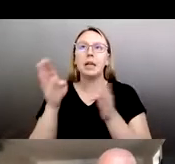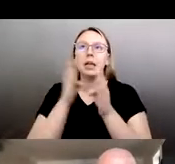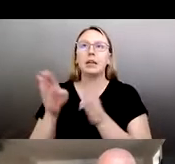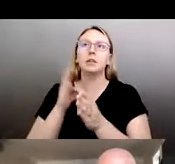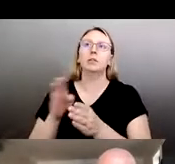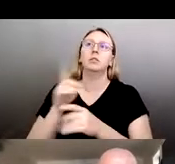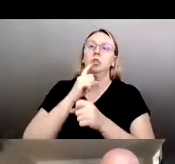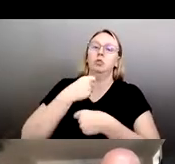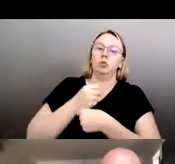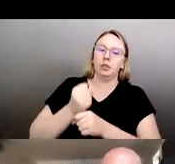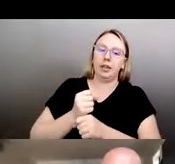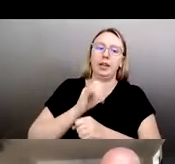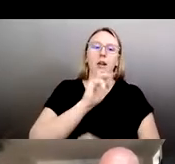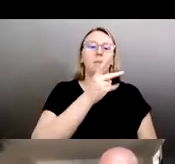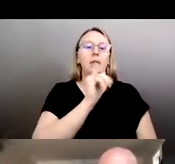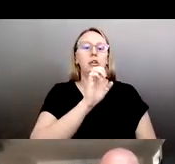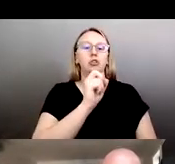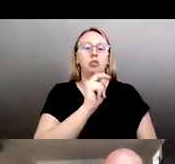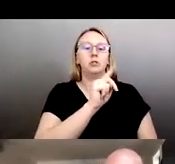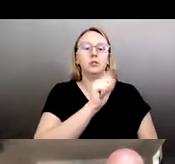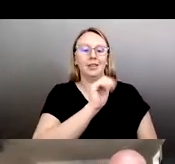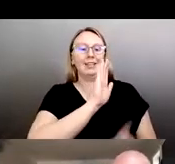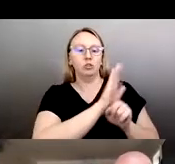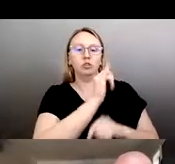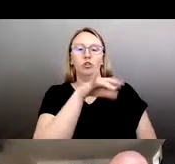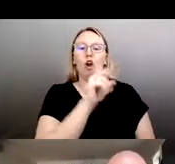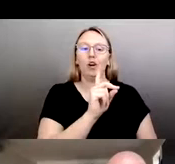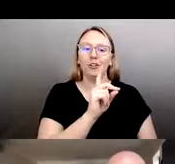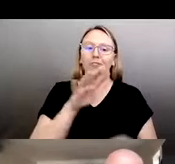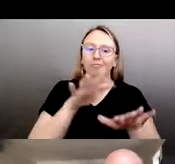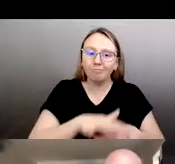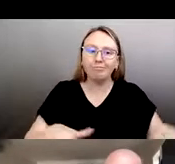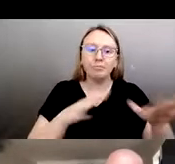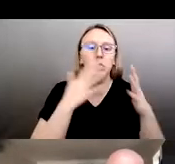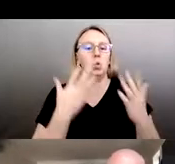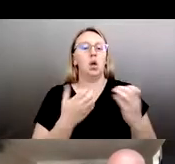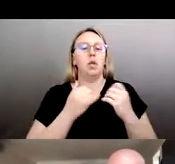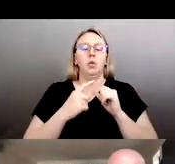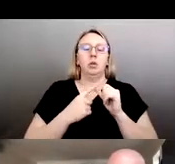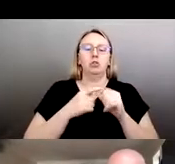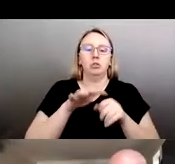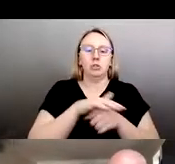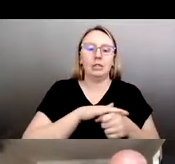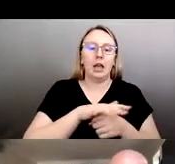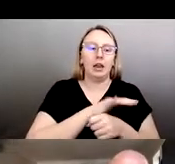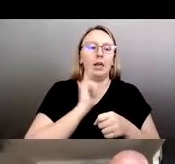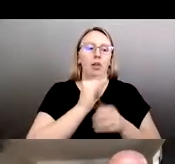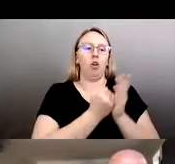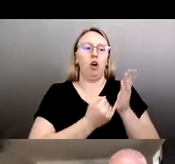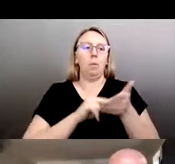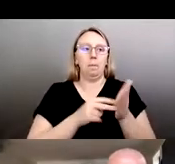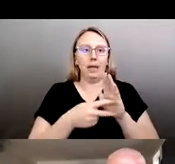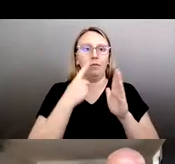recreate Piacenza's yard. He was interested in kind of retaining the original setting through which these artworks were meant to be